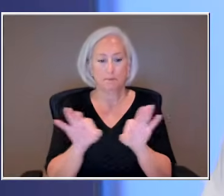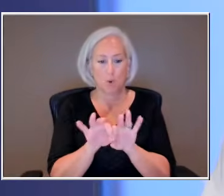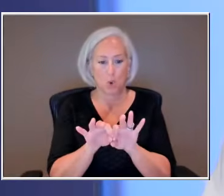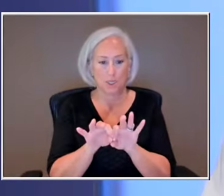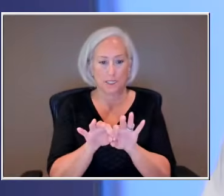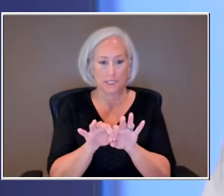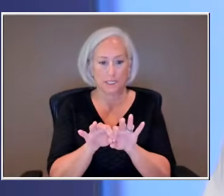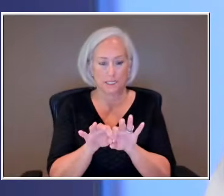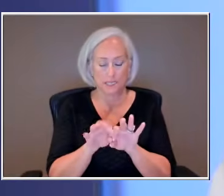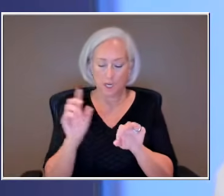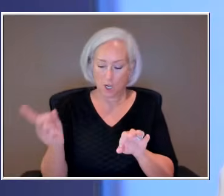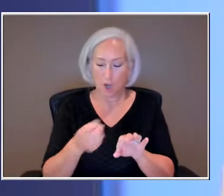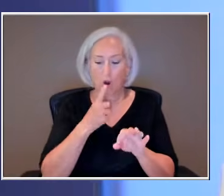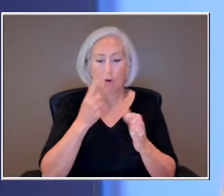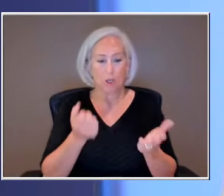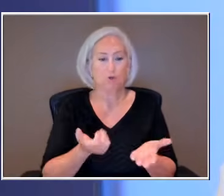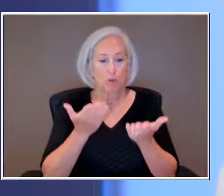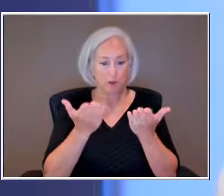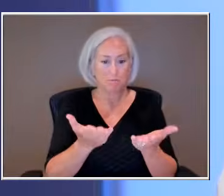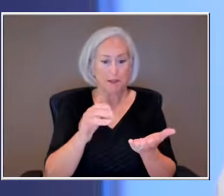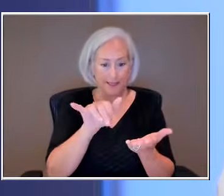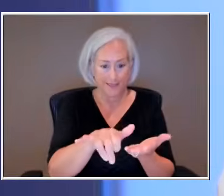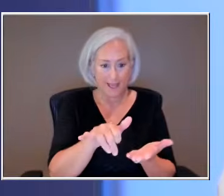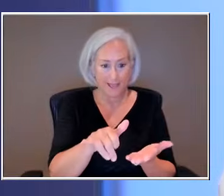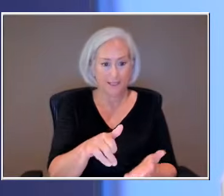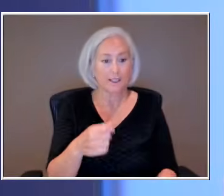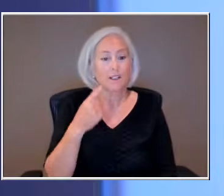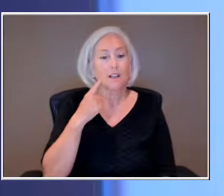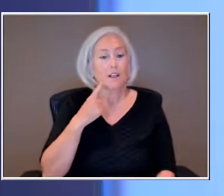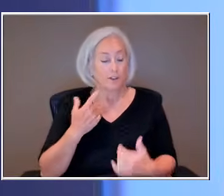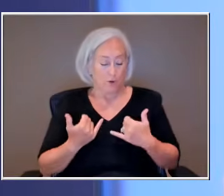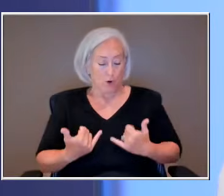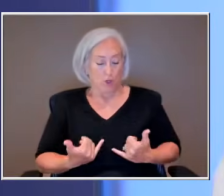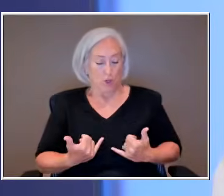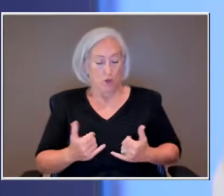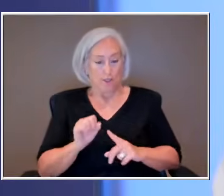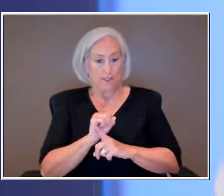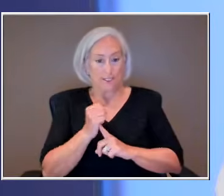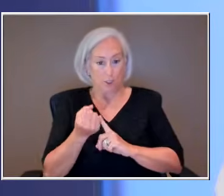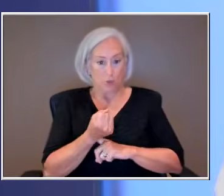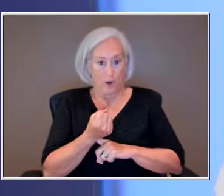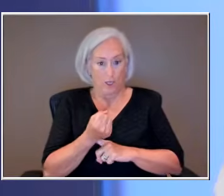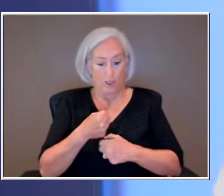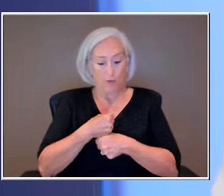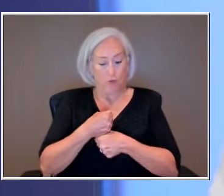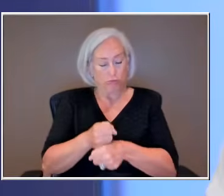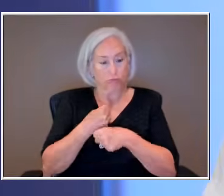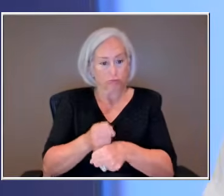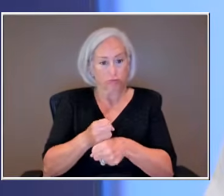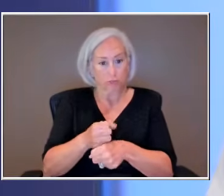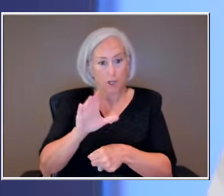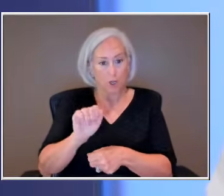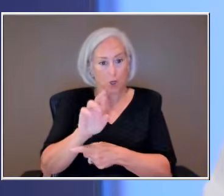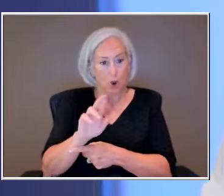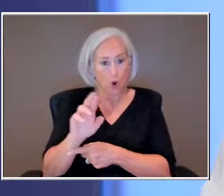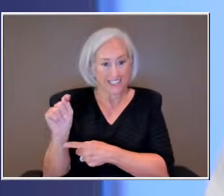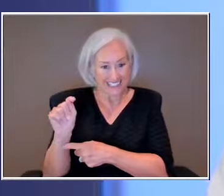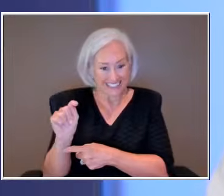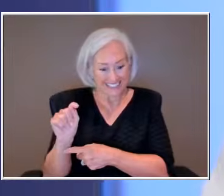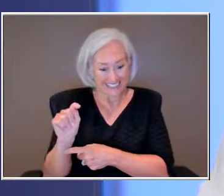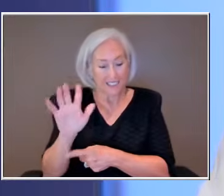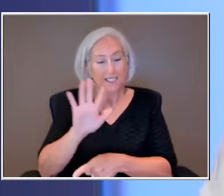recommend that, highly recommend that. It's for the current situation of CAR T manufacturing, it takes about a month, the average, to get the CAR T cell